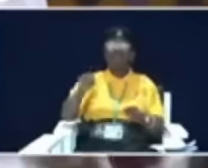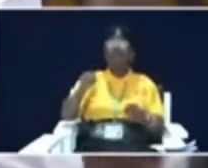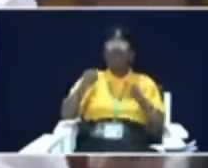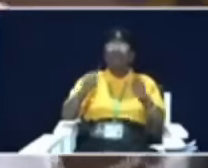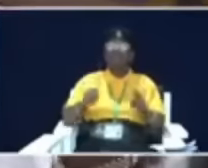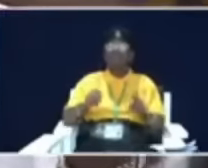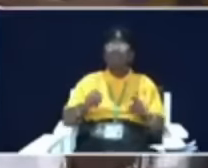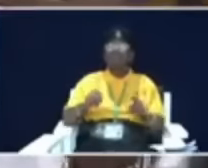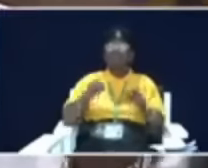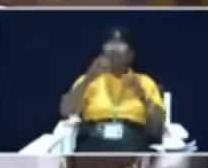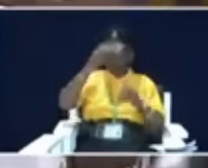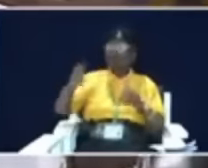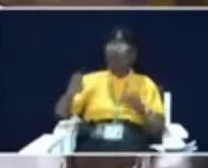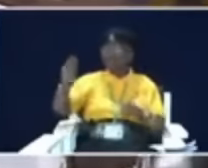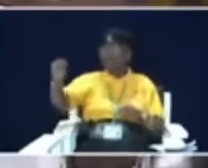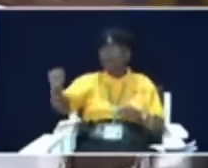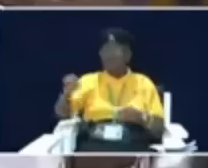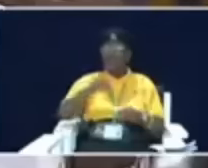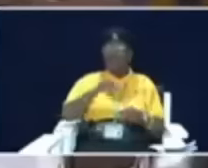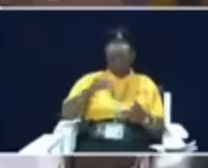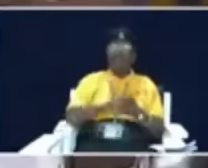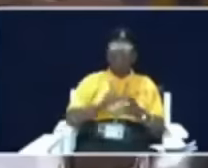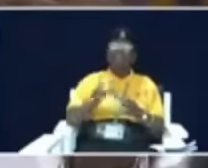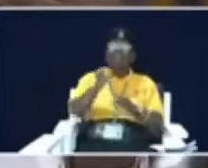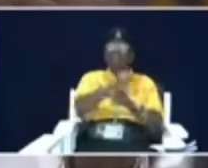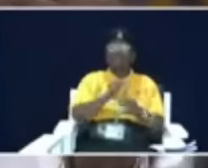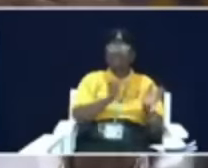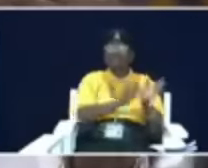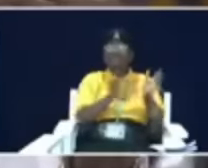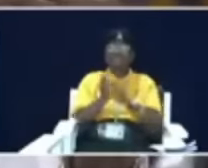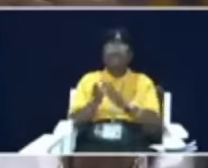It took Jesus to break that curse.